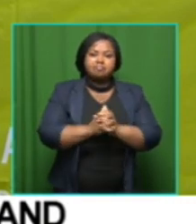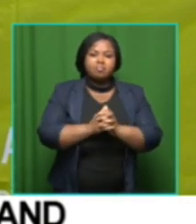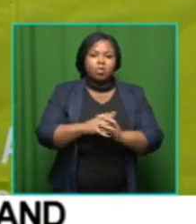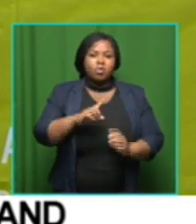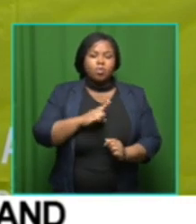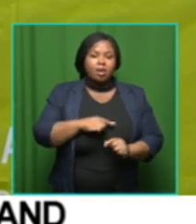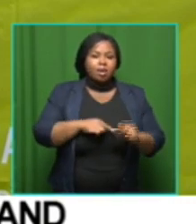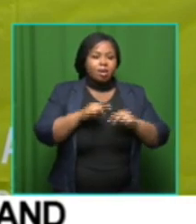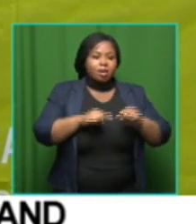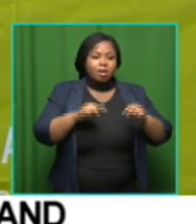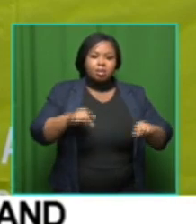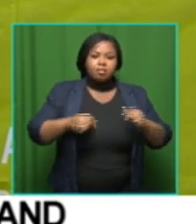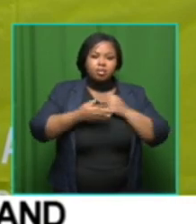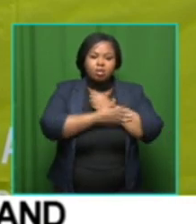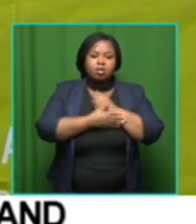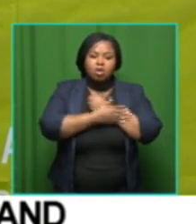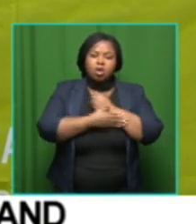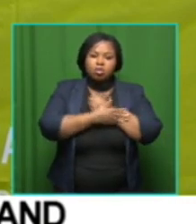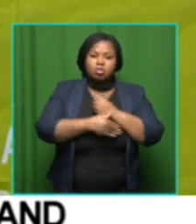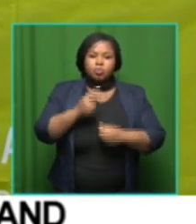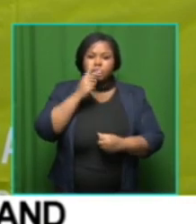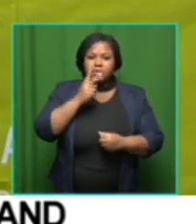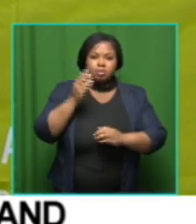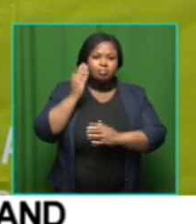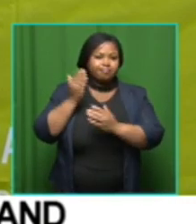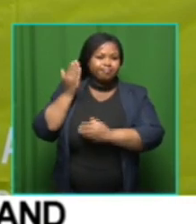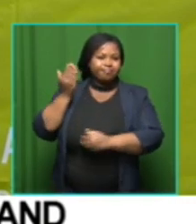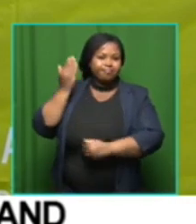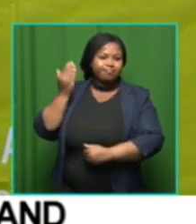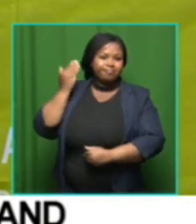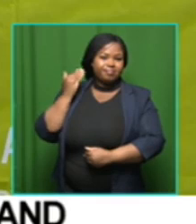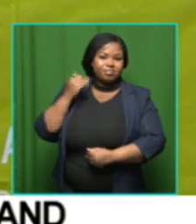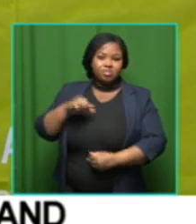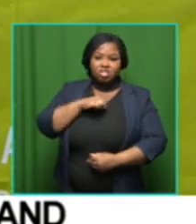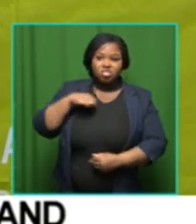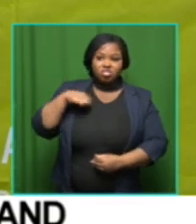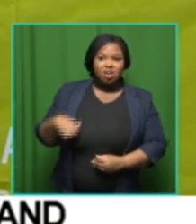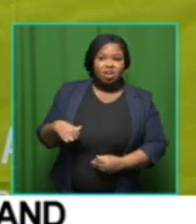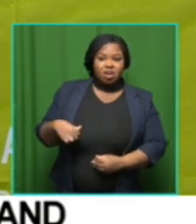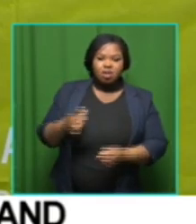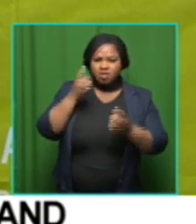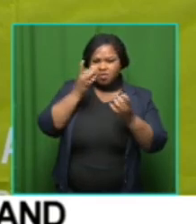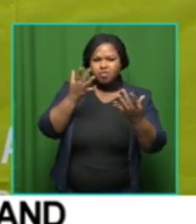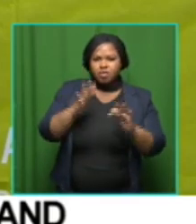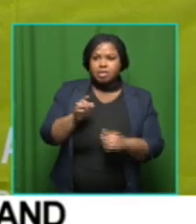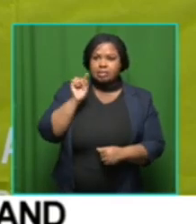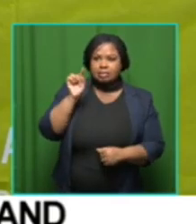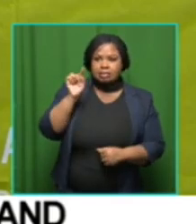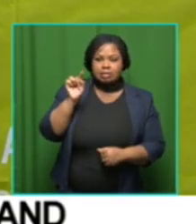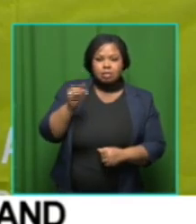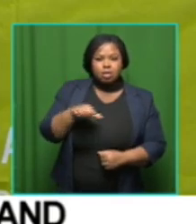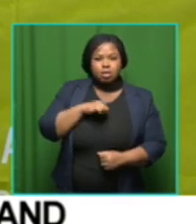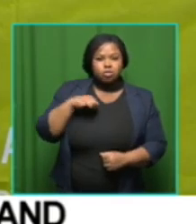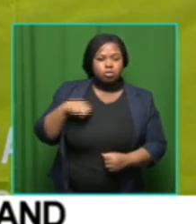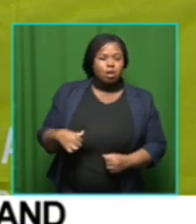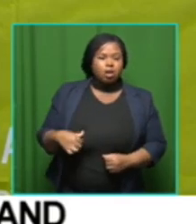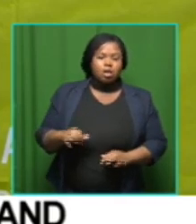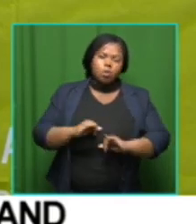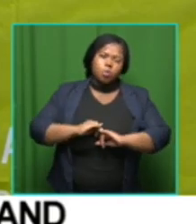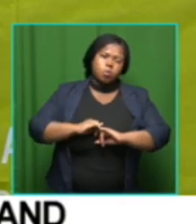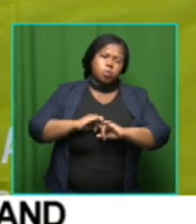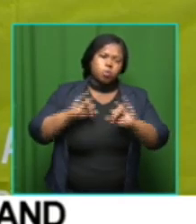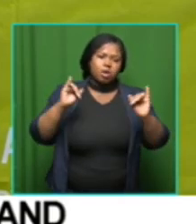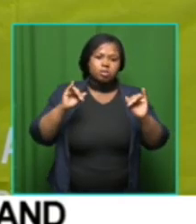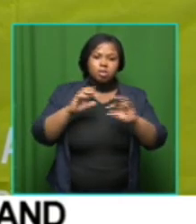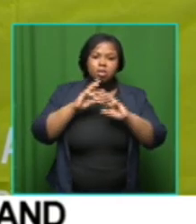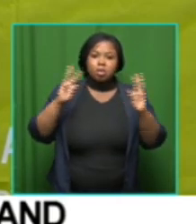various countries, as I was saying yesterday, the history of China is very, very encouraging. They were like the West in the world. They